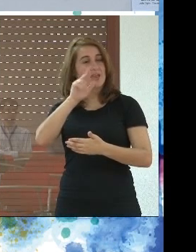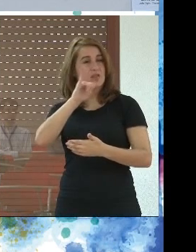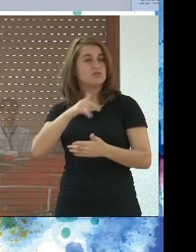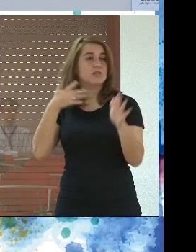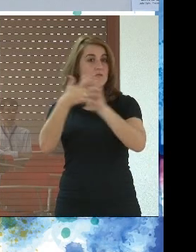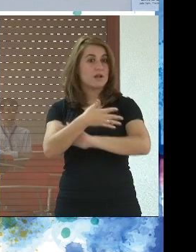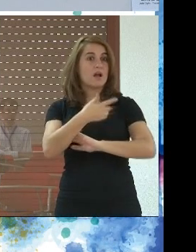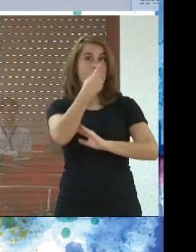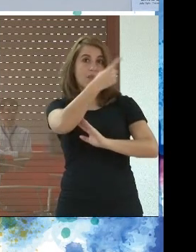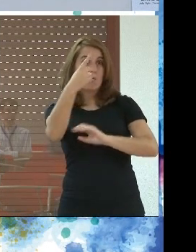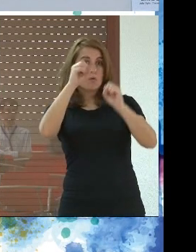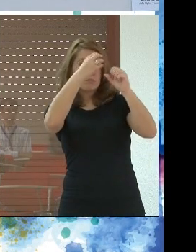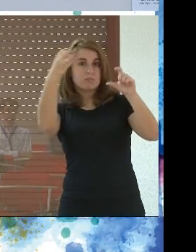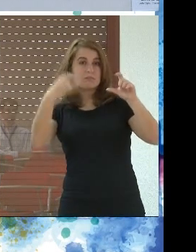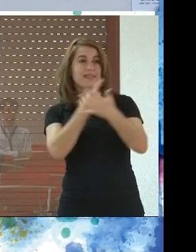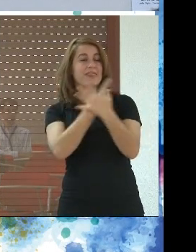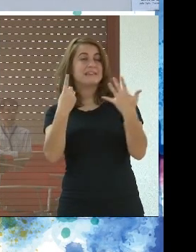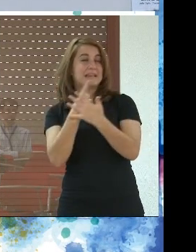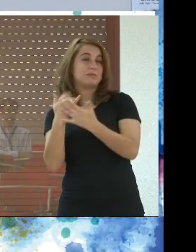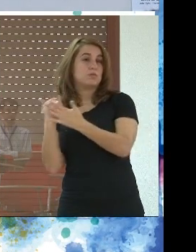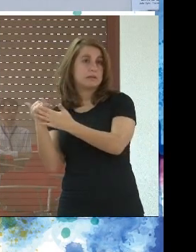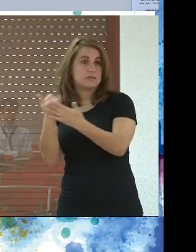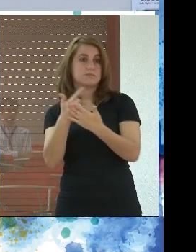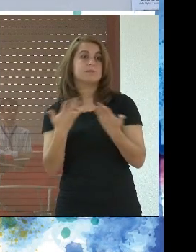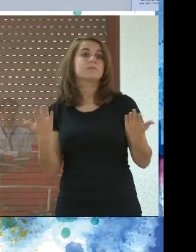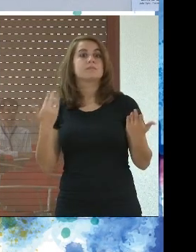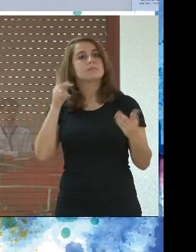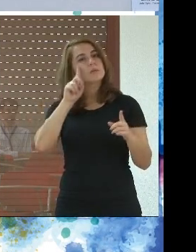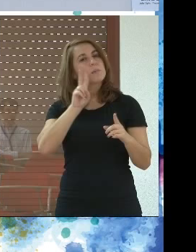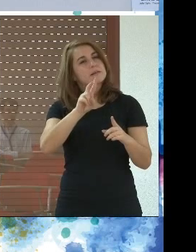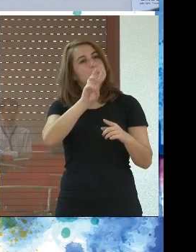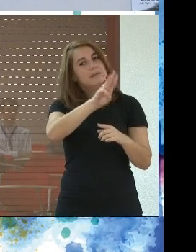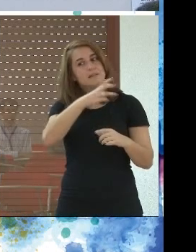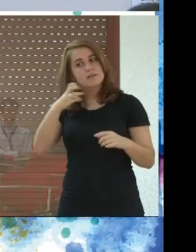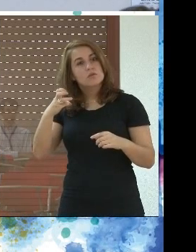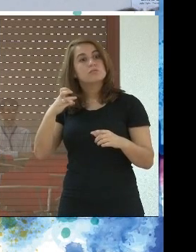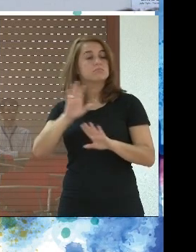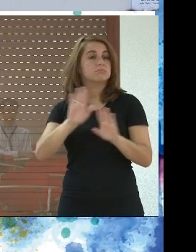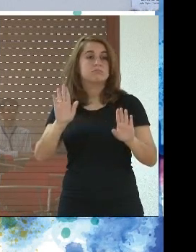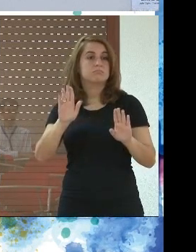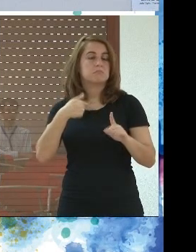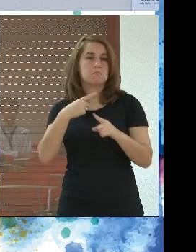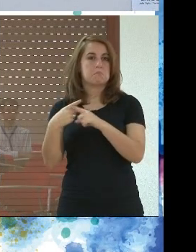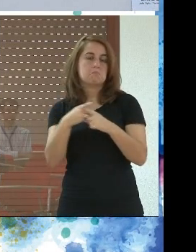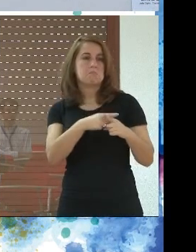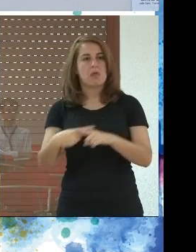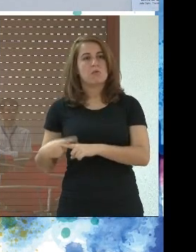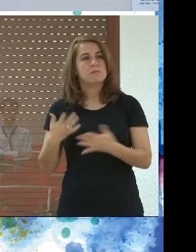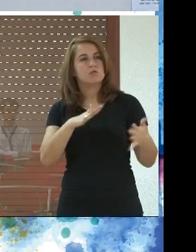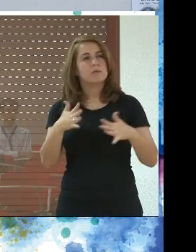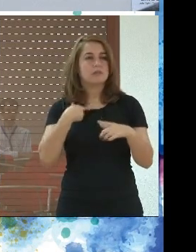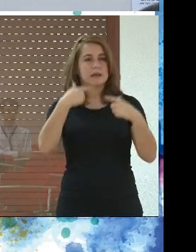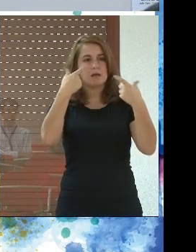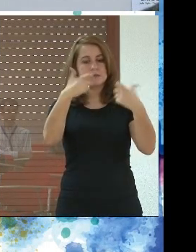30 hectares. So there's 16 samples which are classified, and to visualize the P300, we have to work with